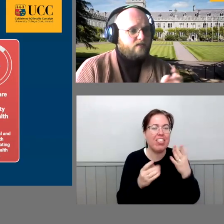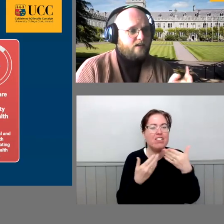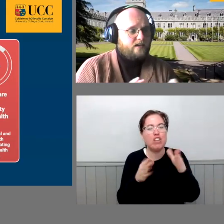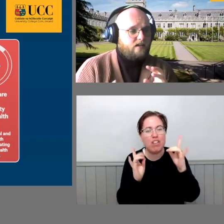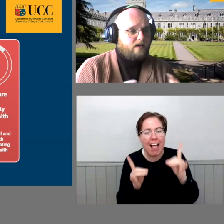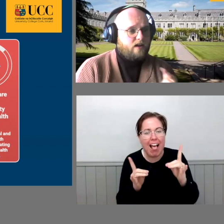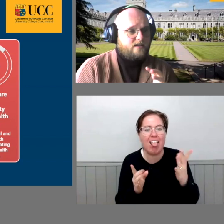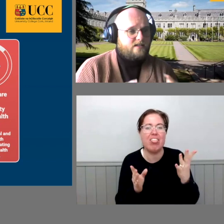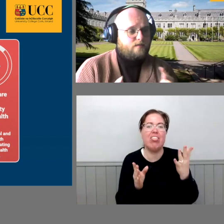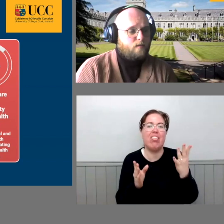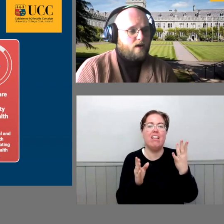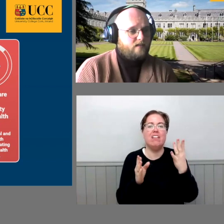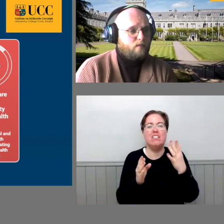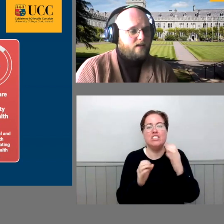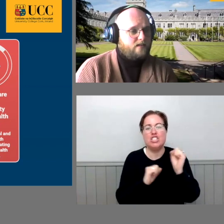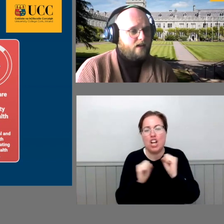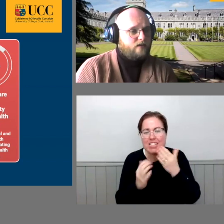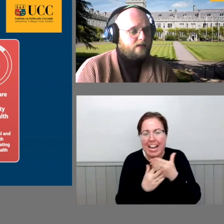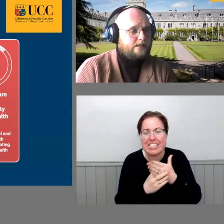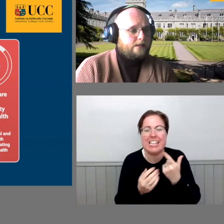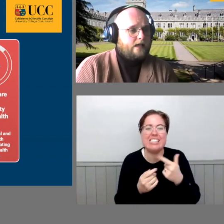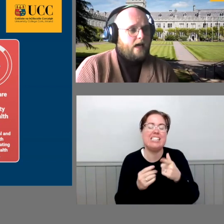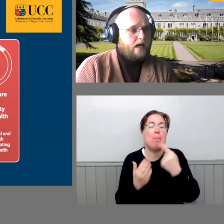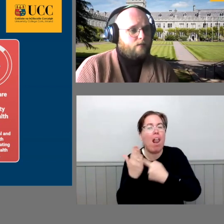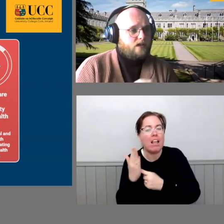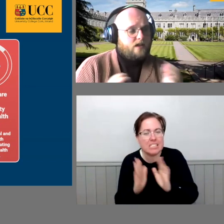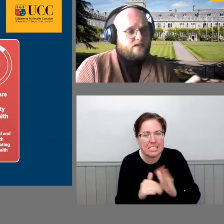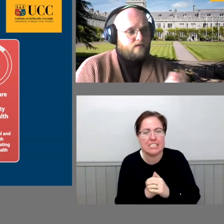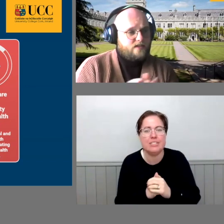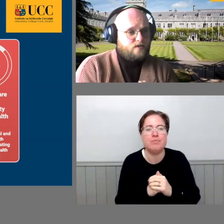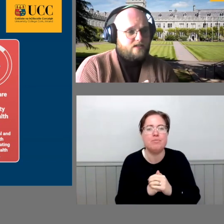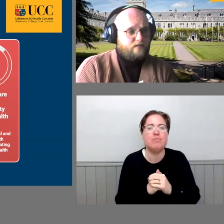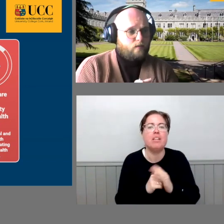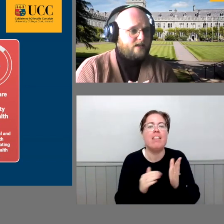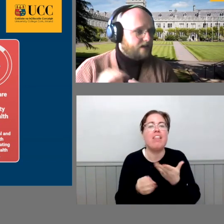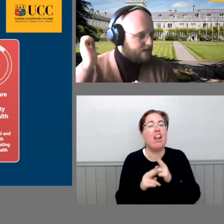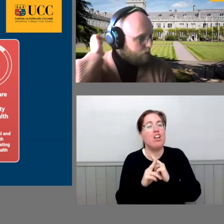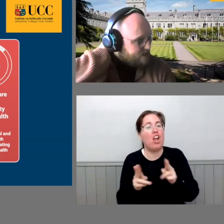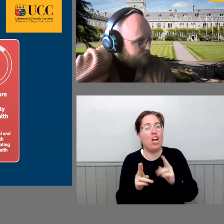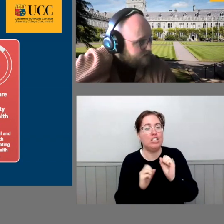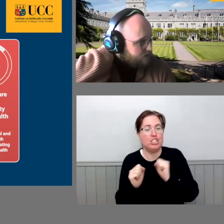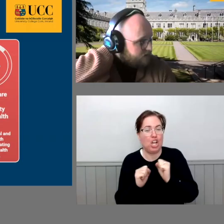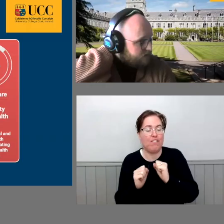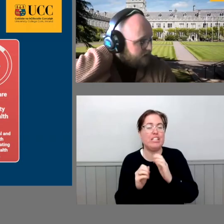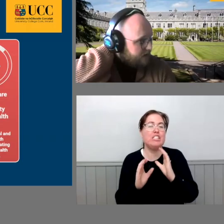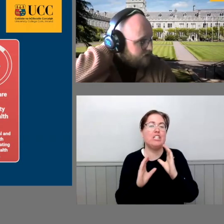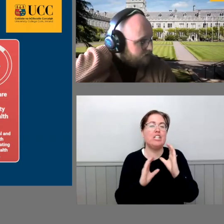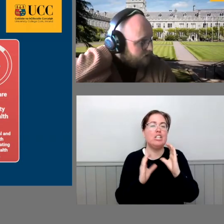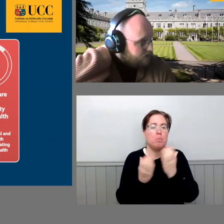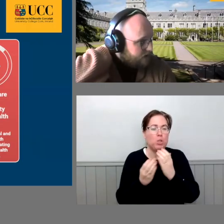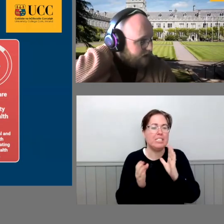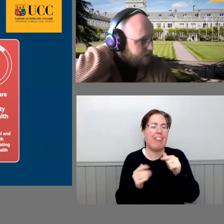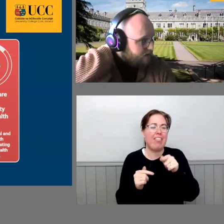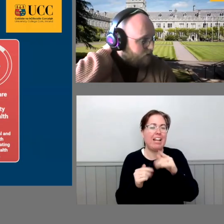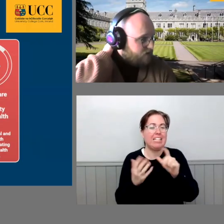outcomes, specifically around kind of system and policy level. Non-service community level was next then with 7 studies, and that